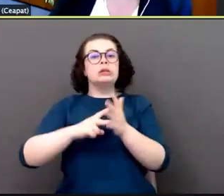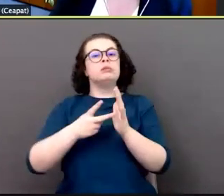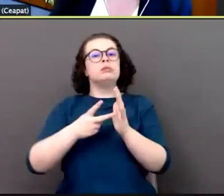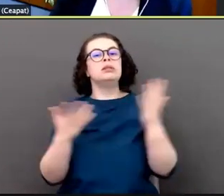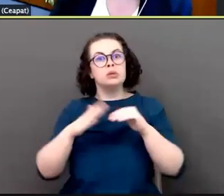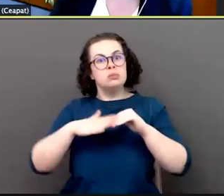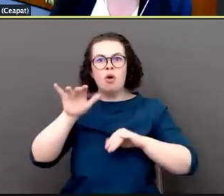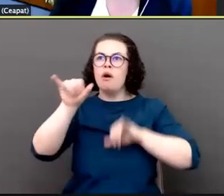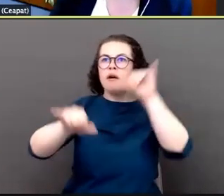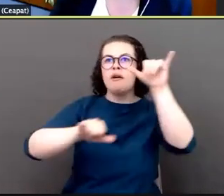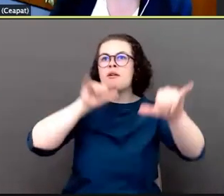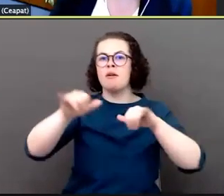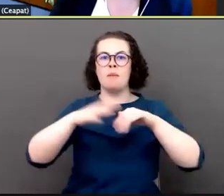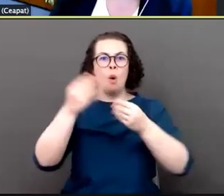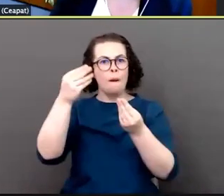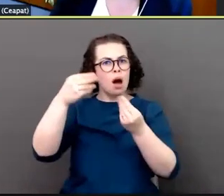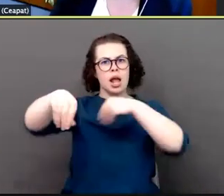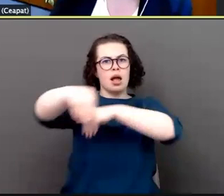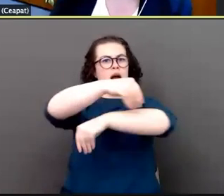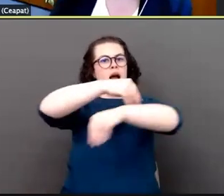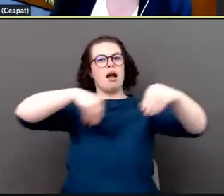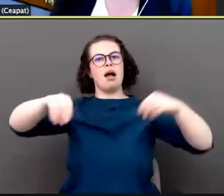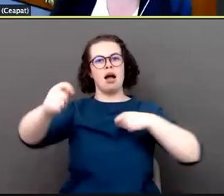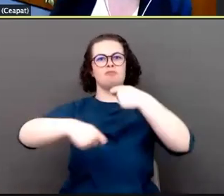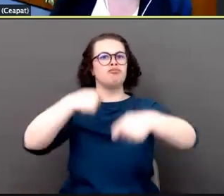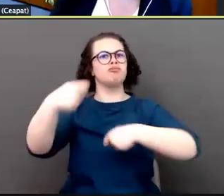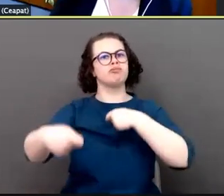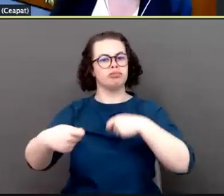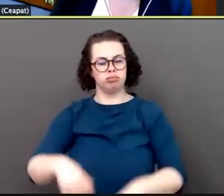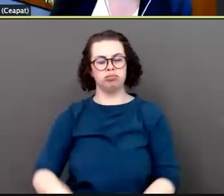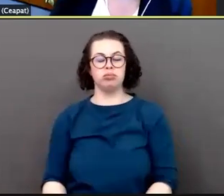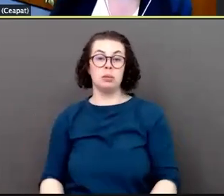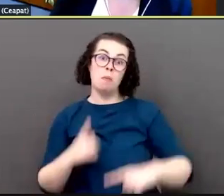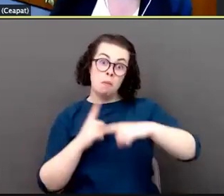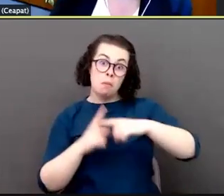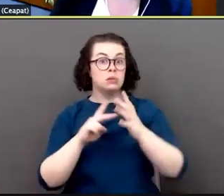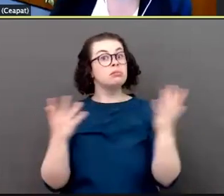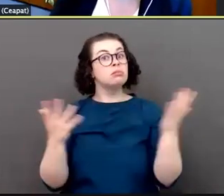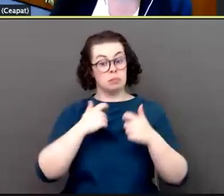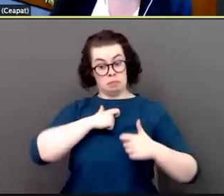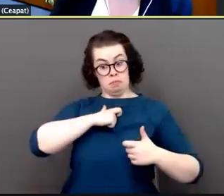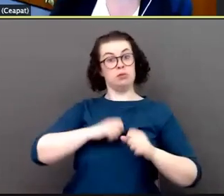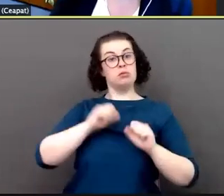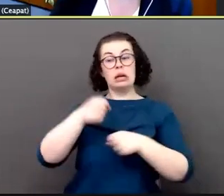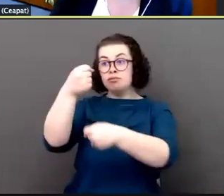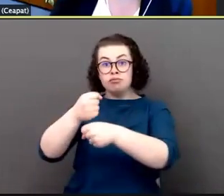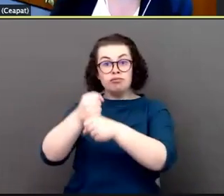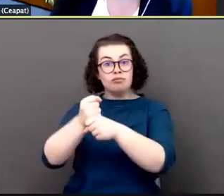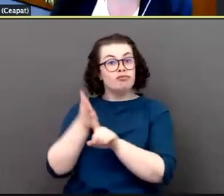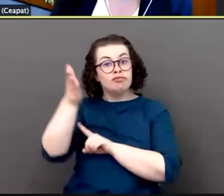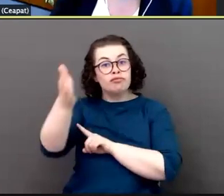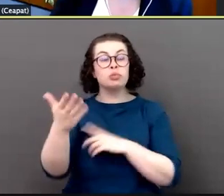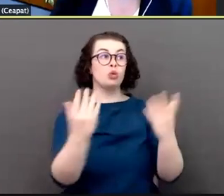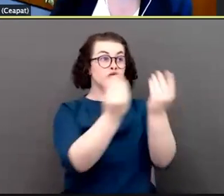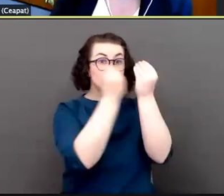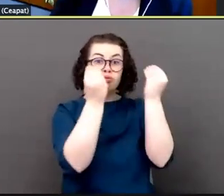will facilitate mobility for work or educational purposes for young people